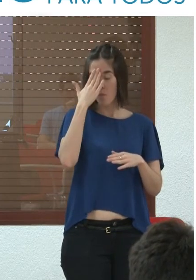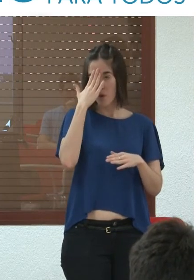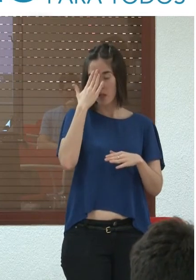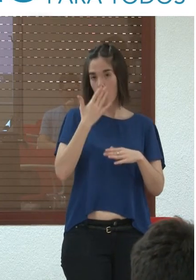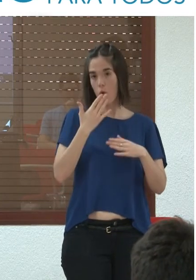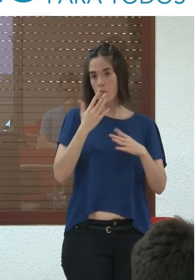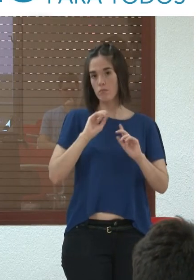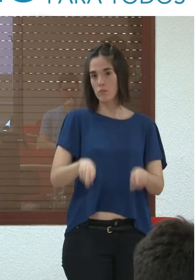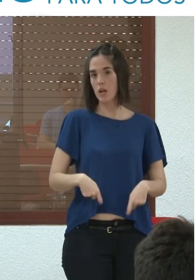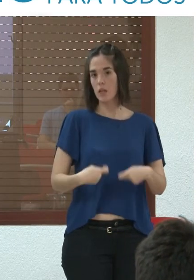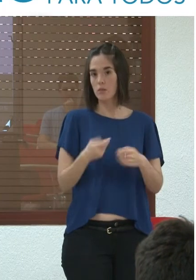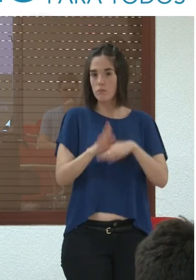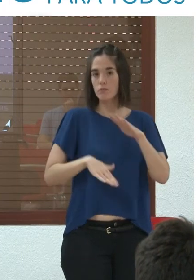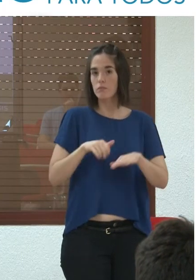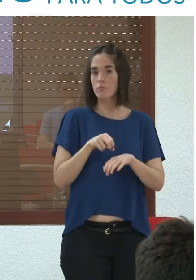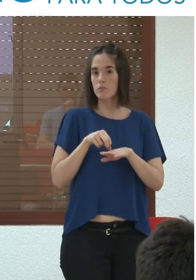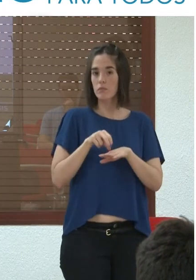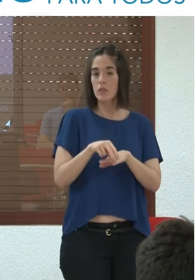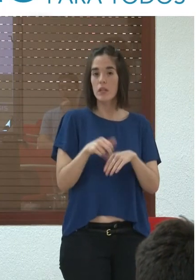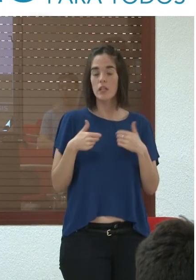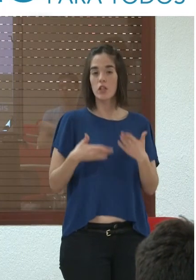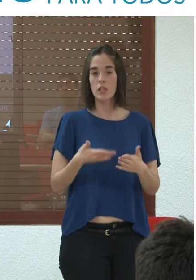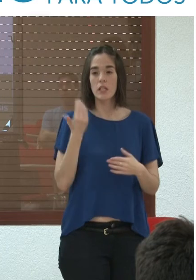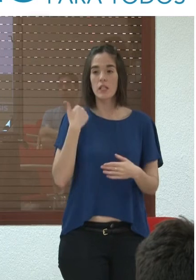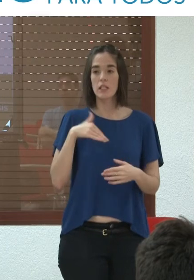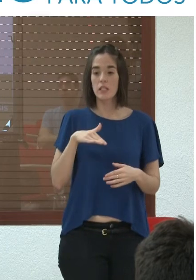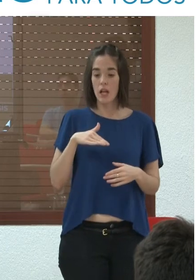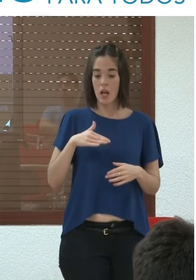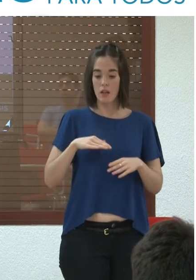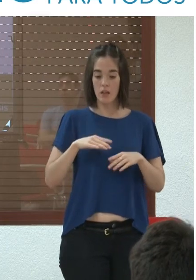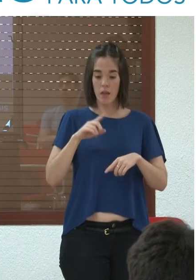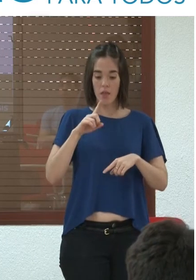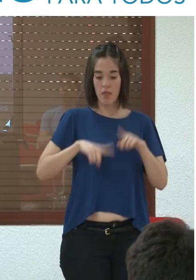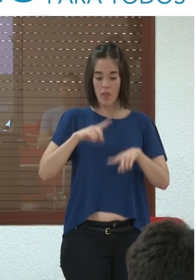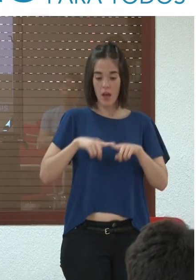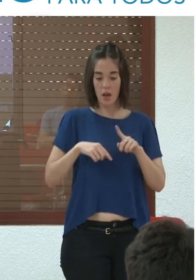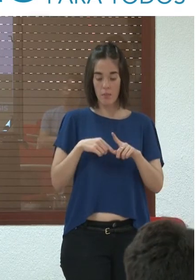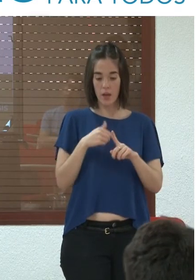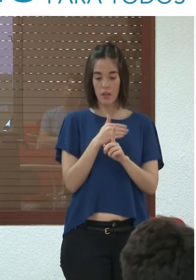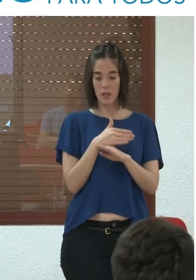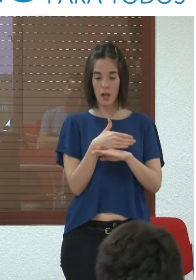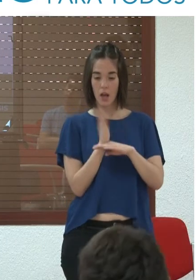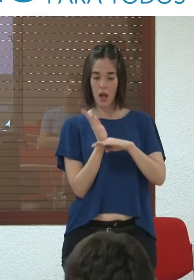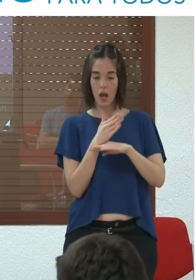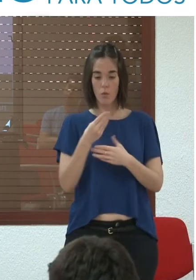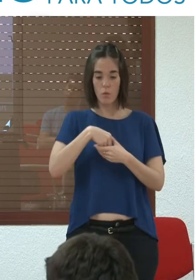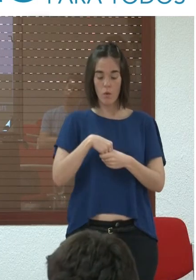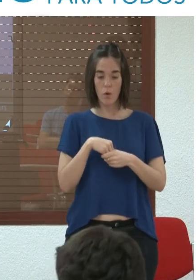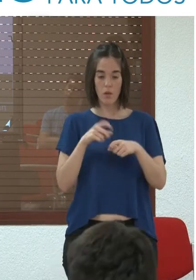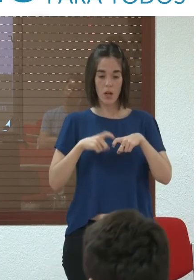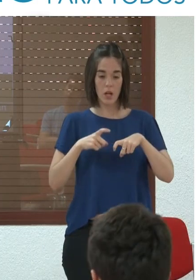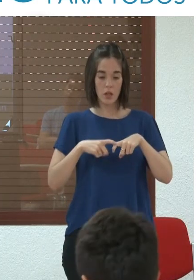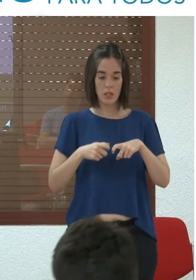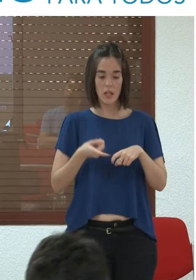orthopedic device, we use a gait pattern, and we have a registry of the angle of the hip and